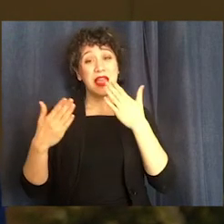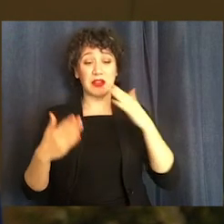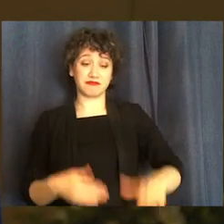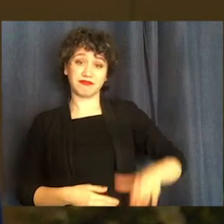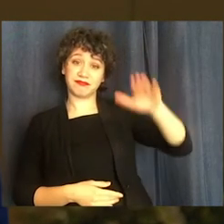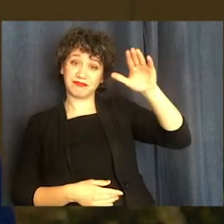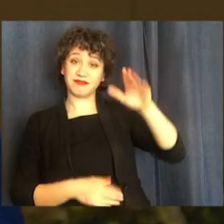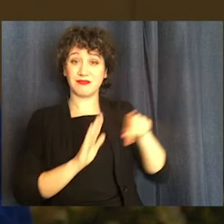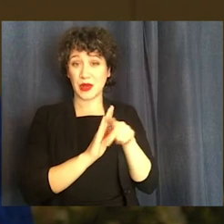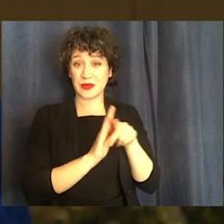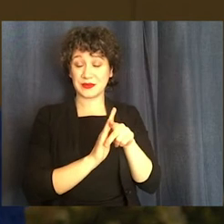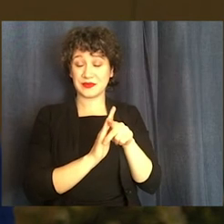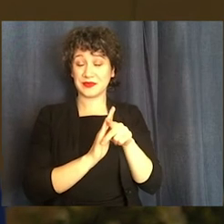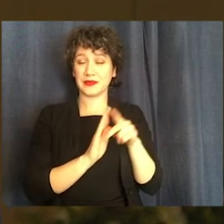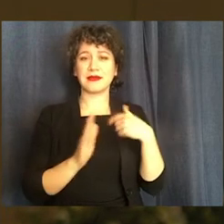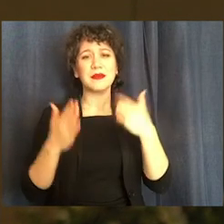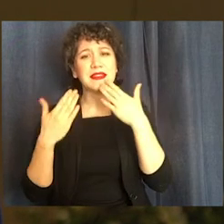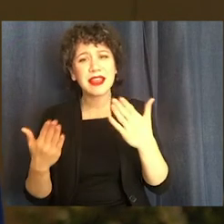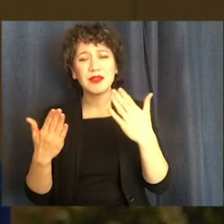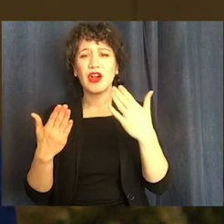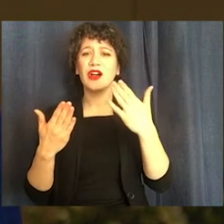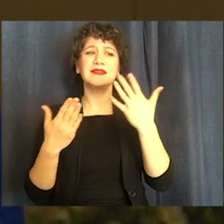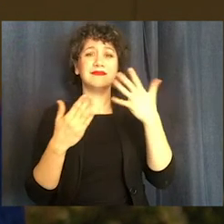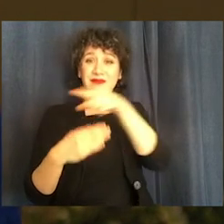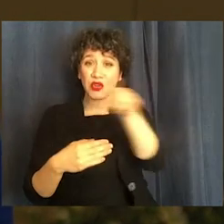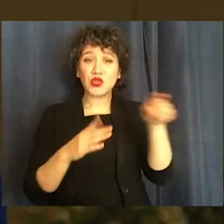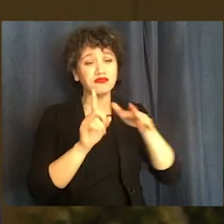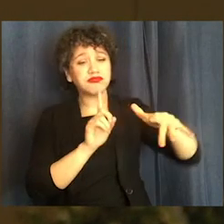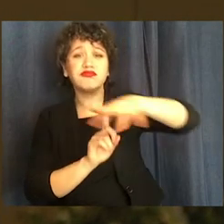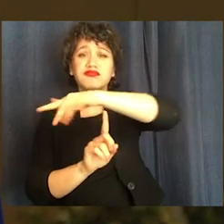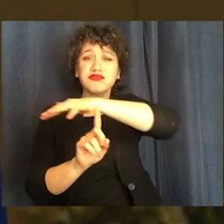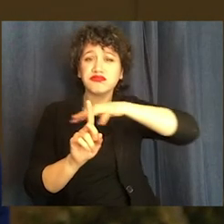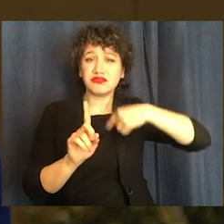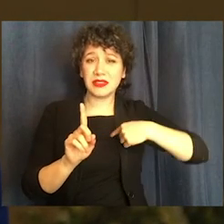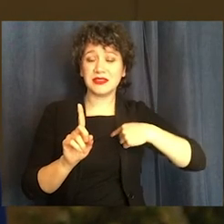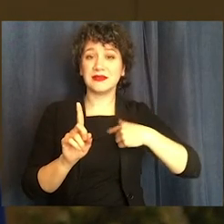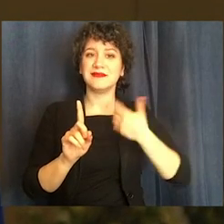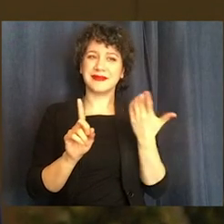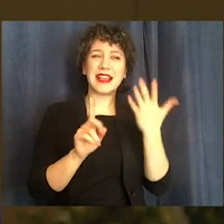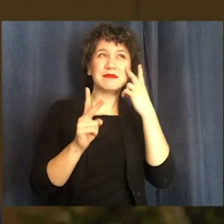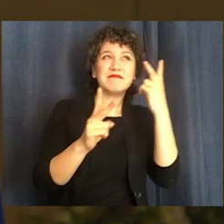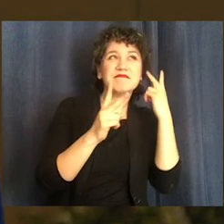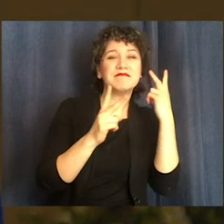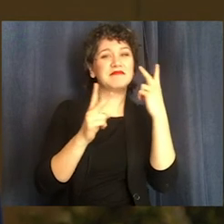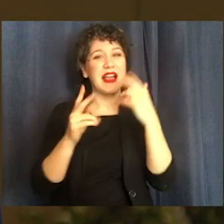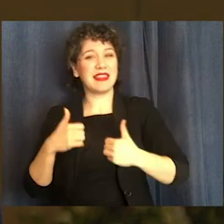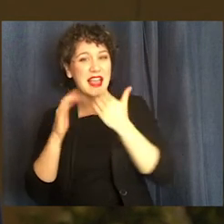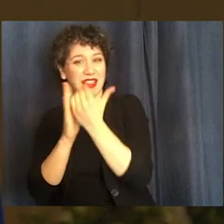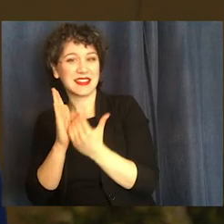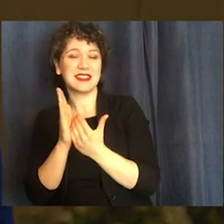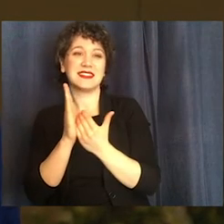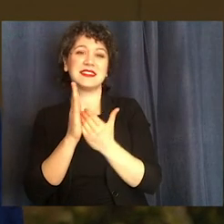peers and community has blessed me with will forever stay in my life. Some of my favorite memories were at the school. Some I would